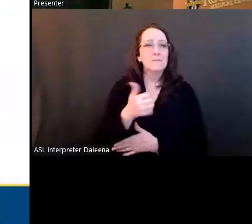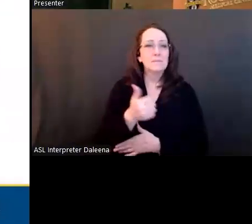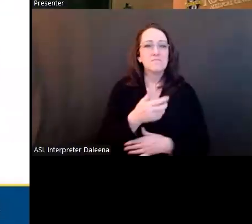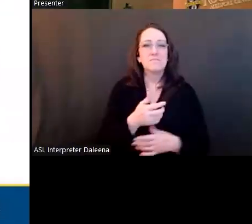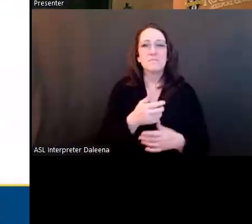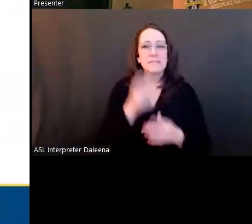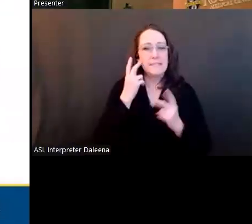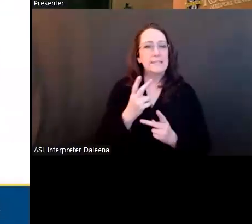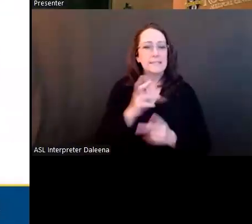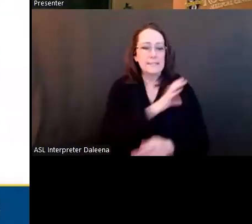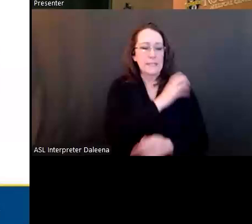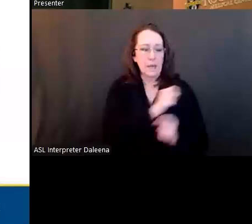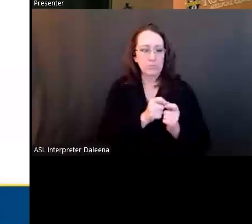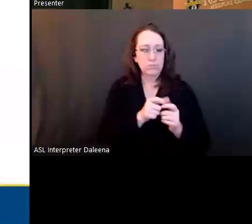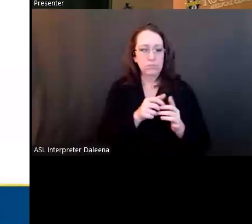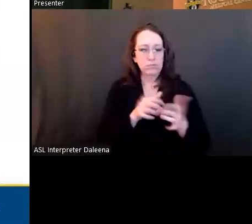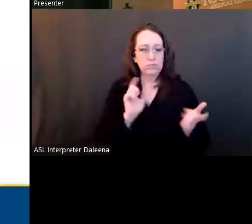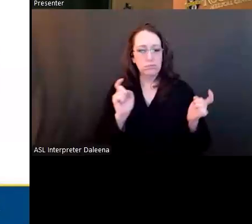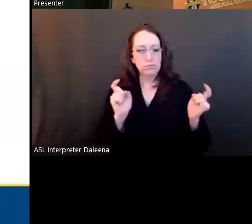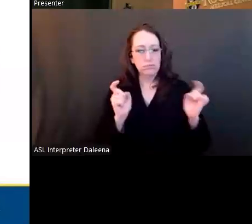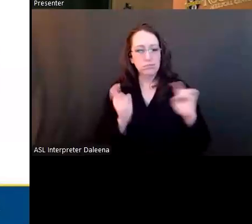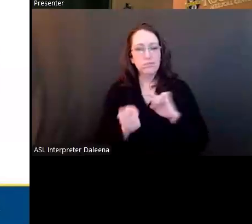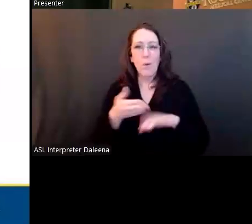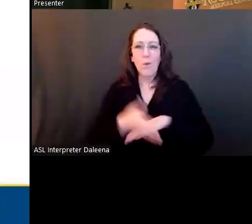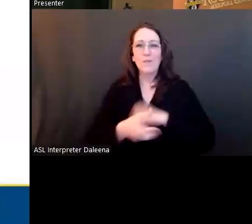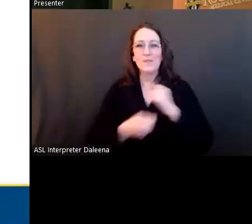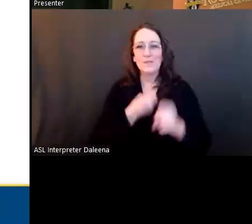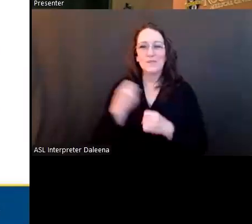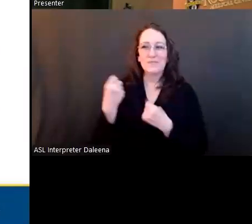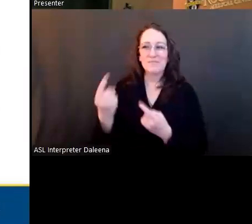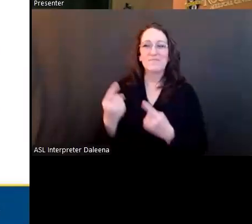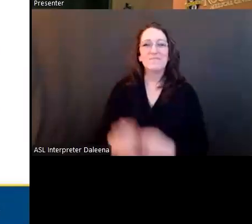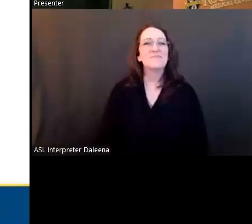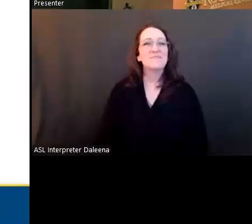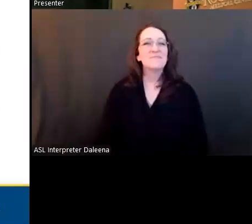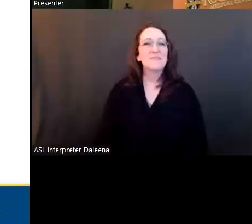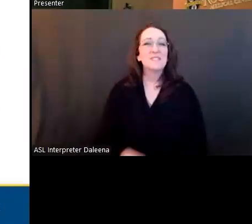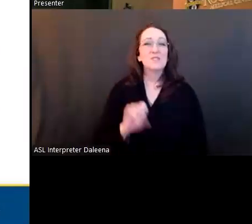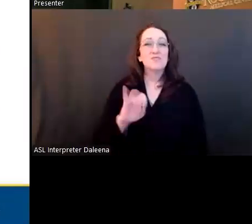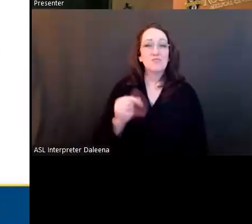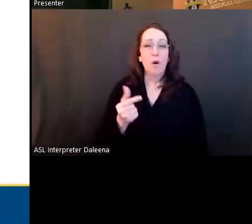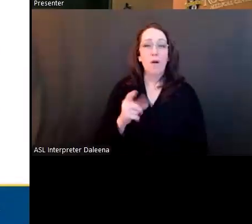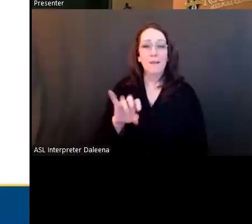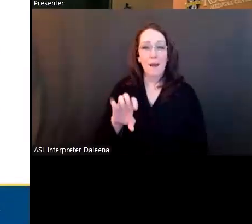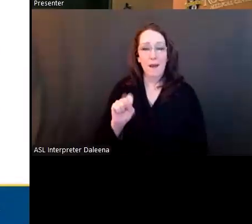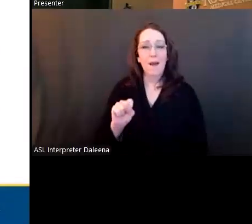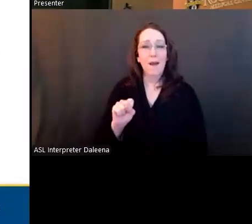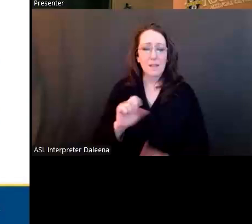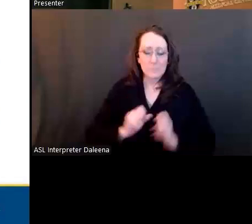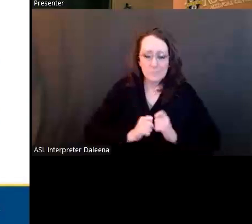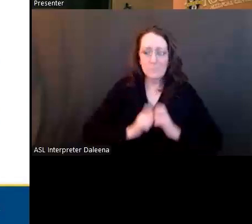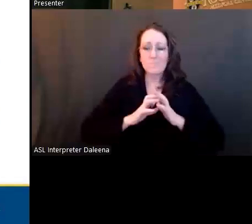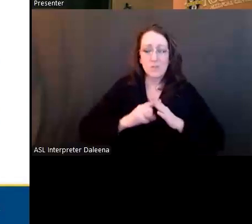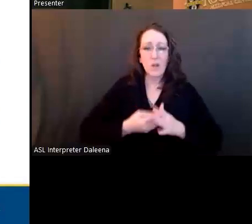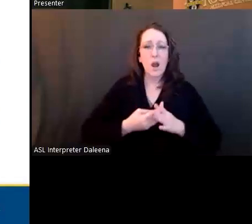seen the clinic grow and evolve over the years. When Strong Ties started, they had an enrollment of about 300